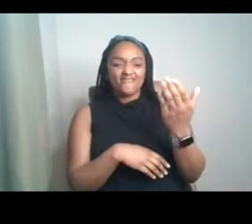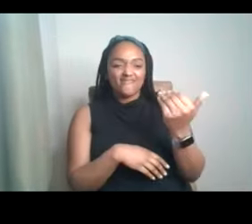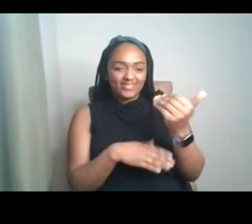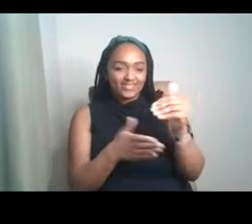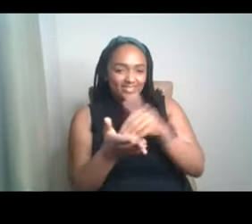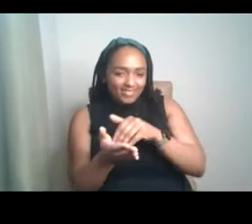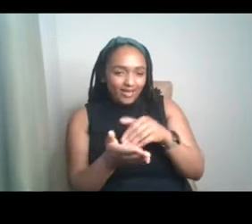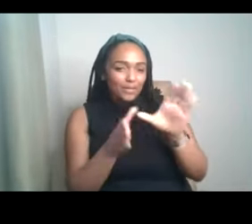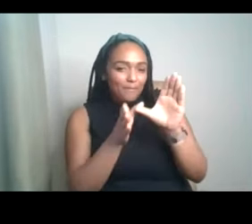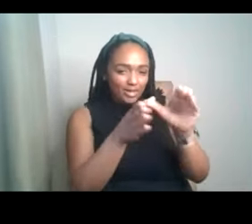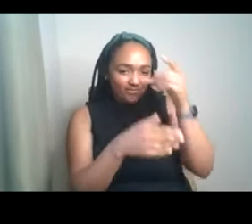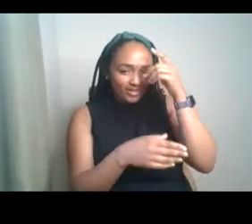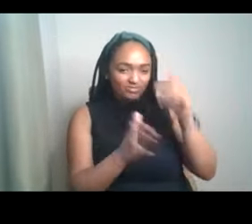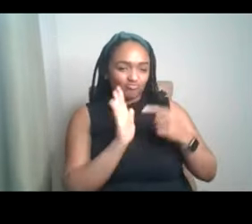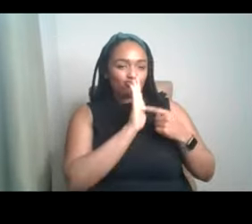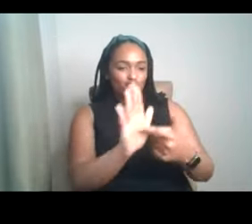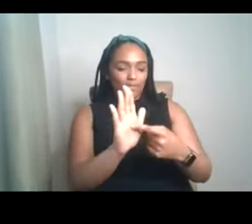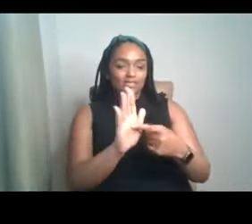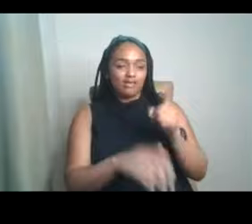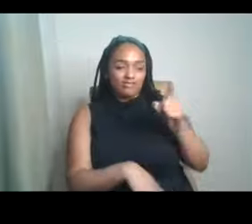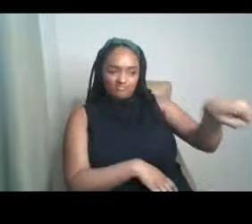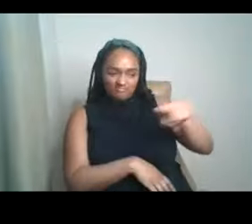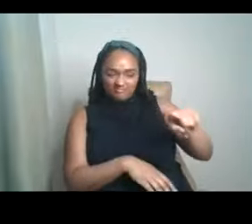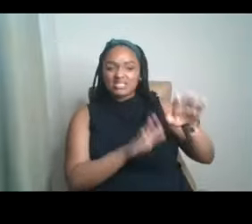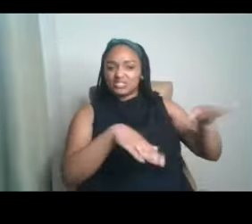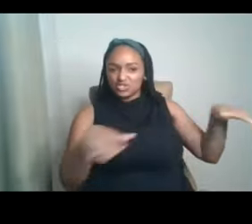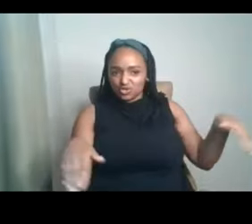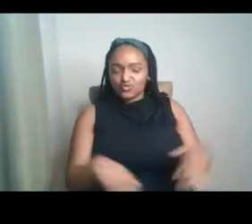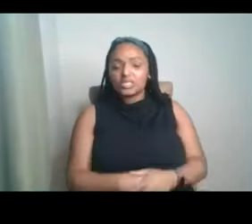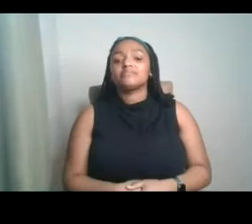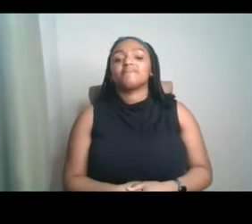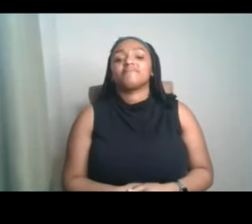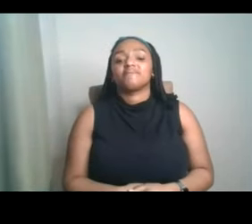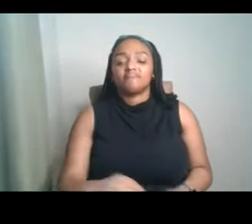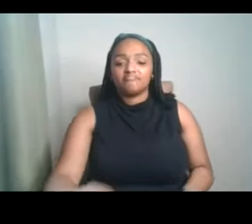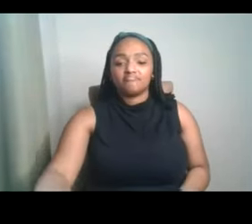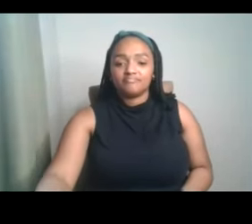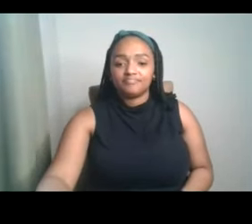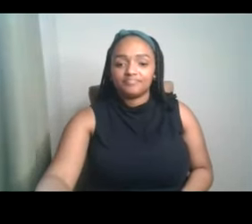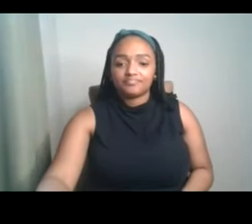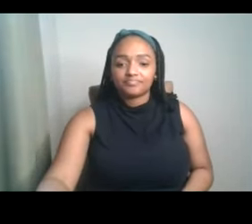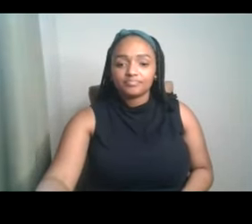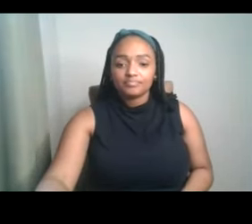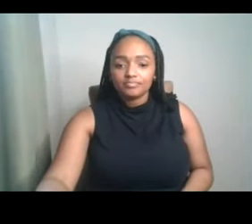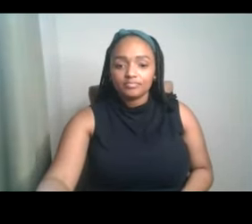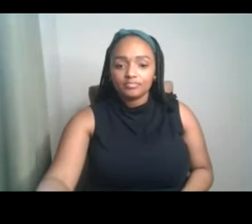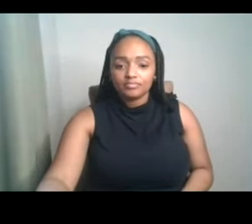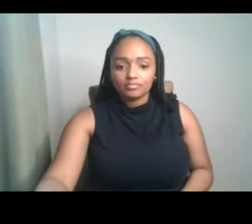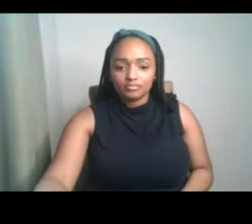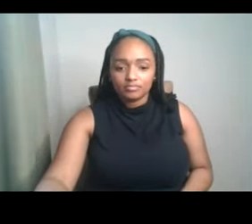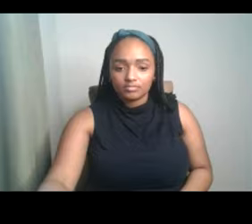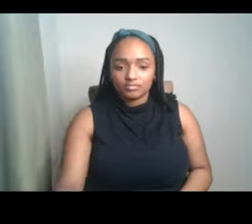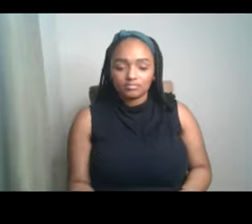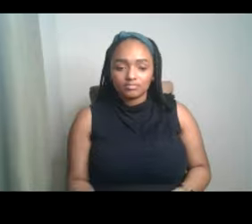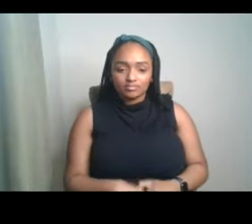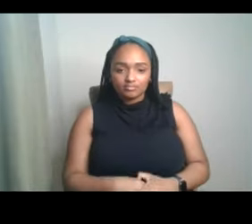Yo, yo. Until you're free, I'll be learning about your life and